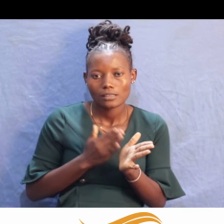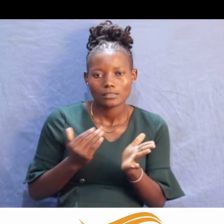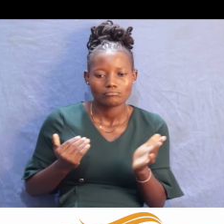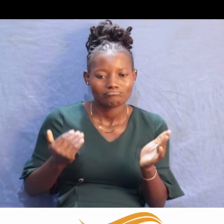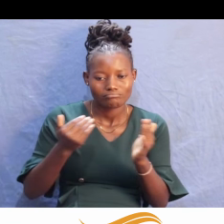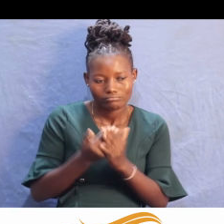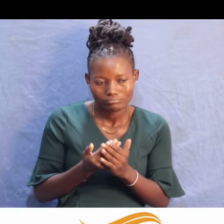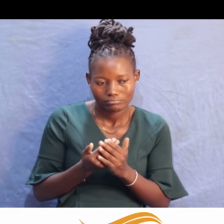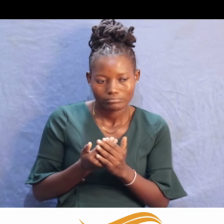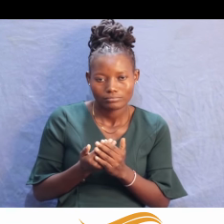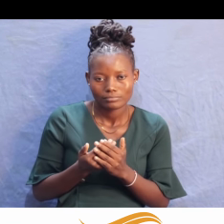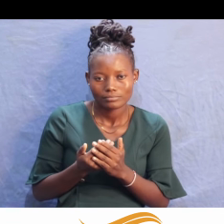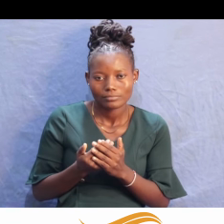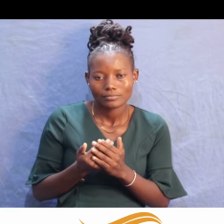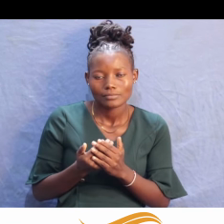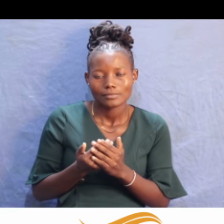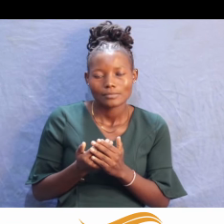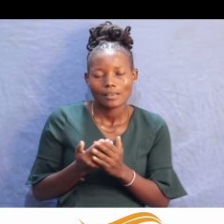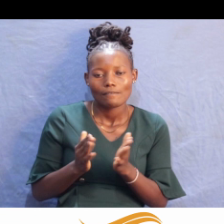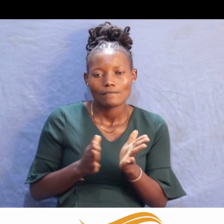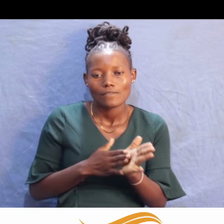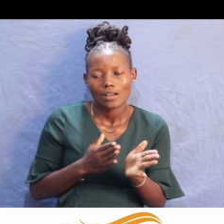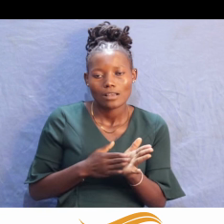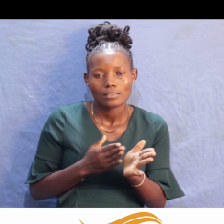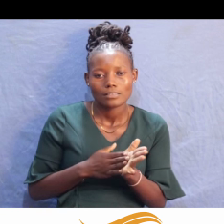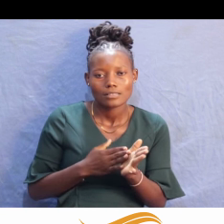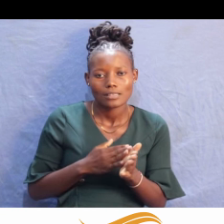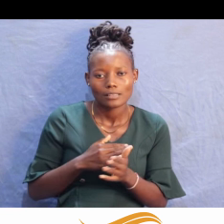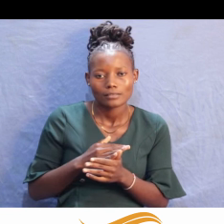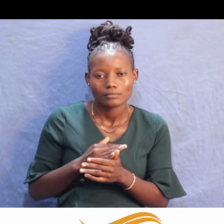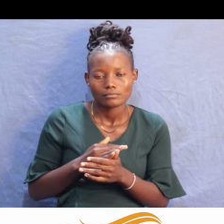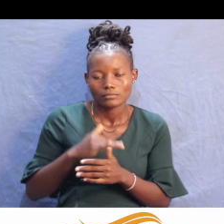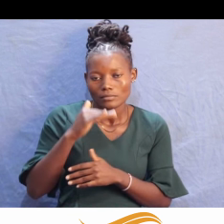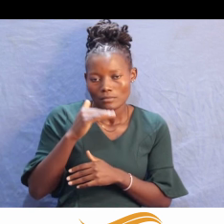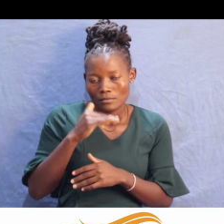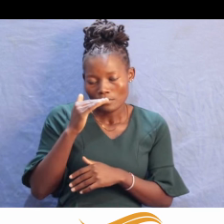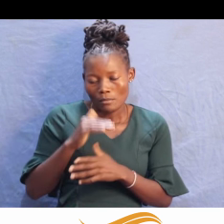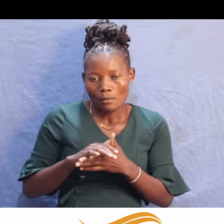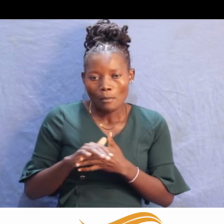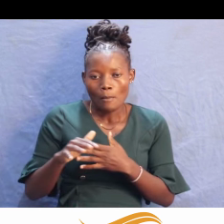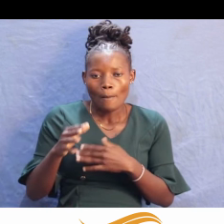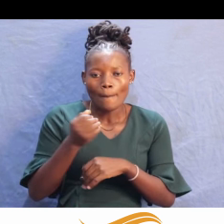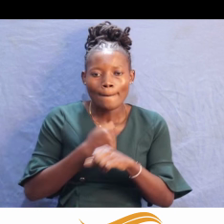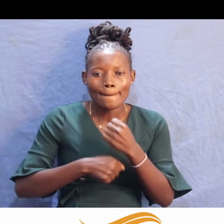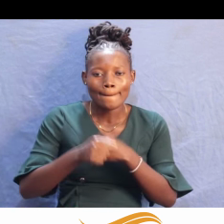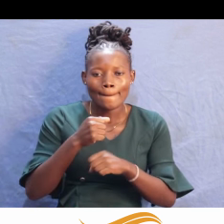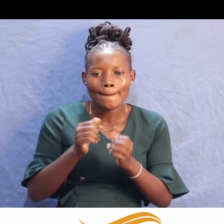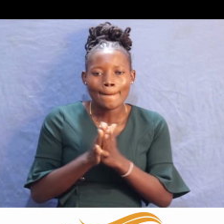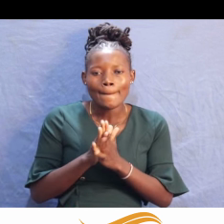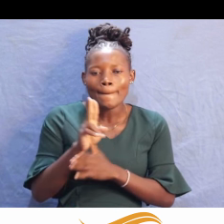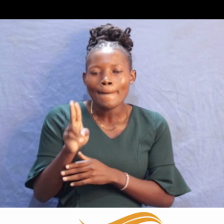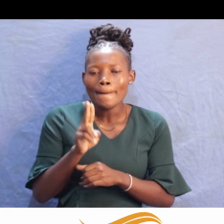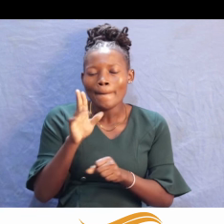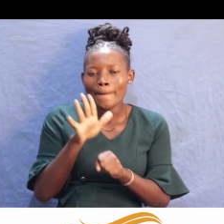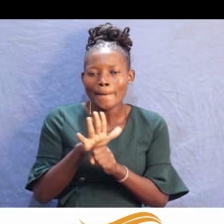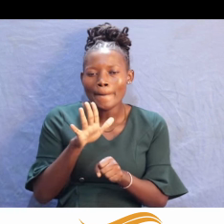their O2 max very quickly. They in heavy exercise, they'll consume a lot of their leg